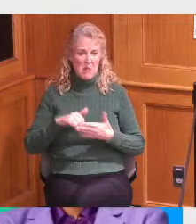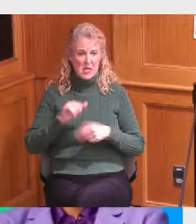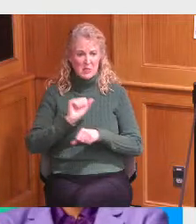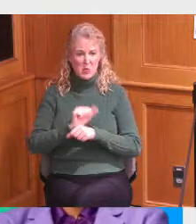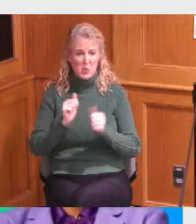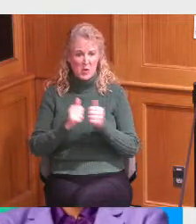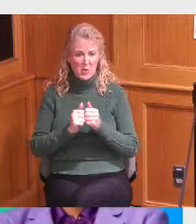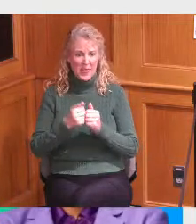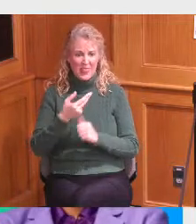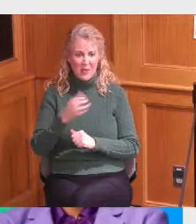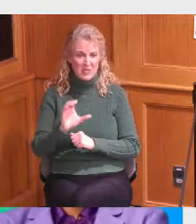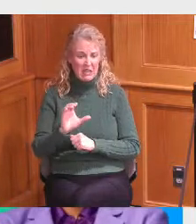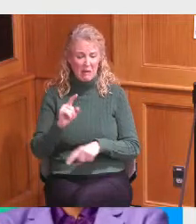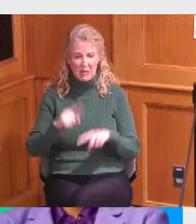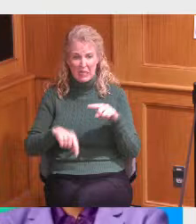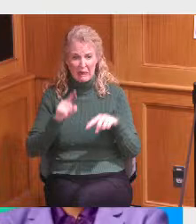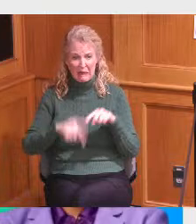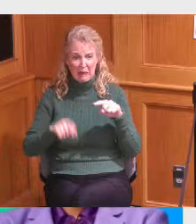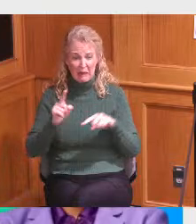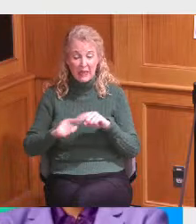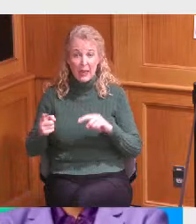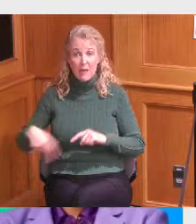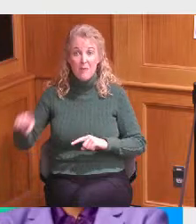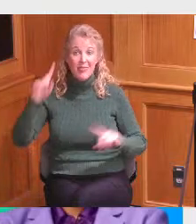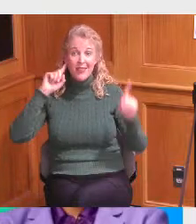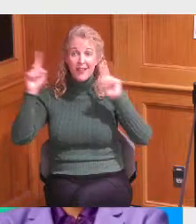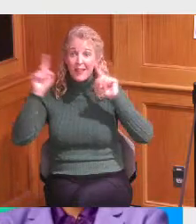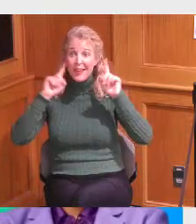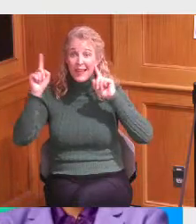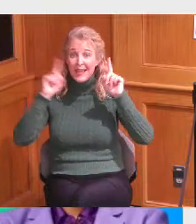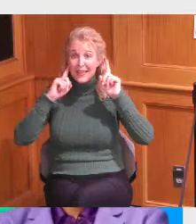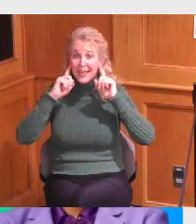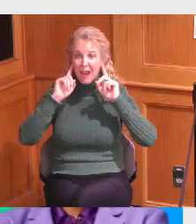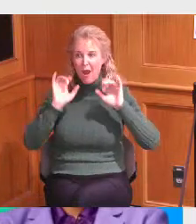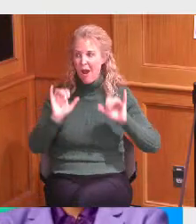they're hearing people are getting work, and we had like